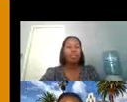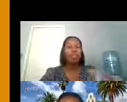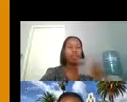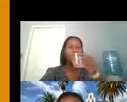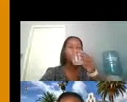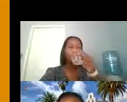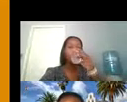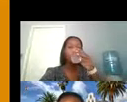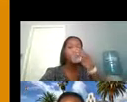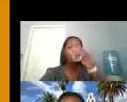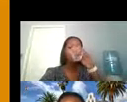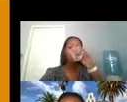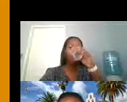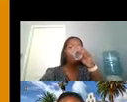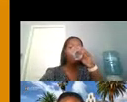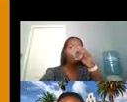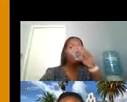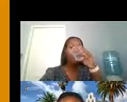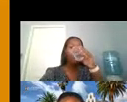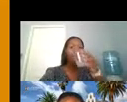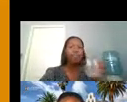the Dream Team, which we have